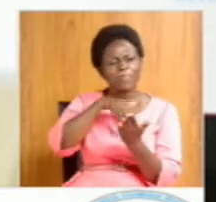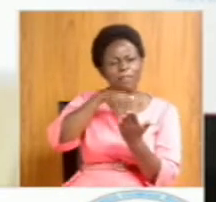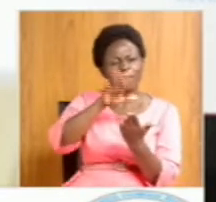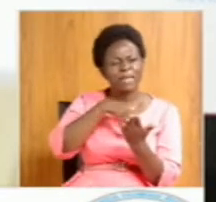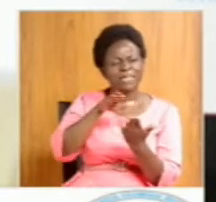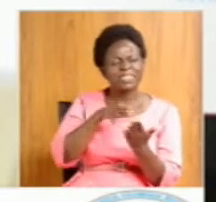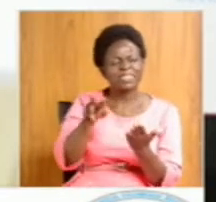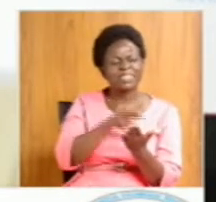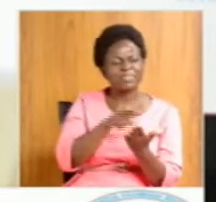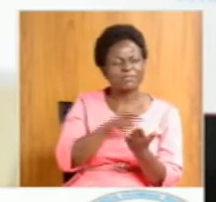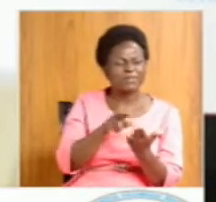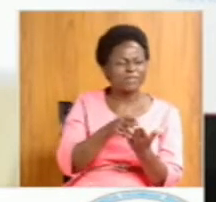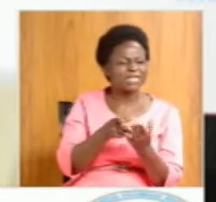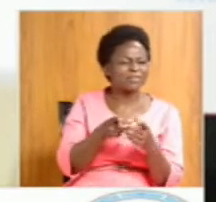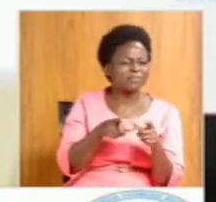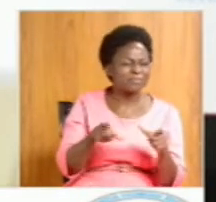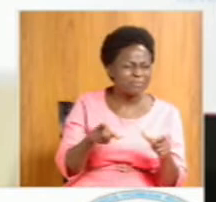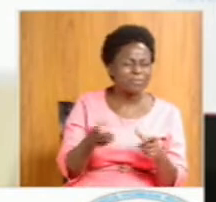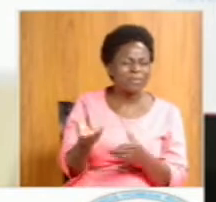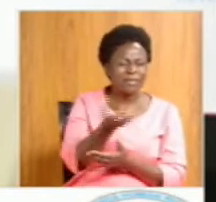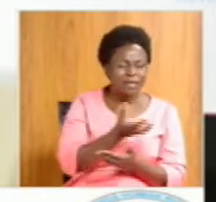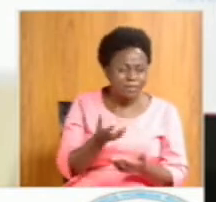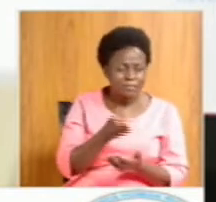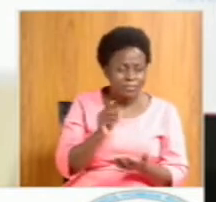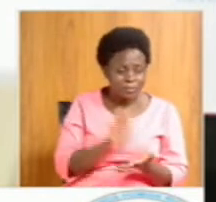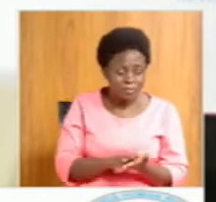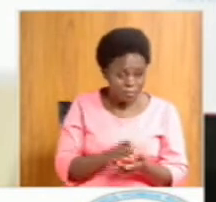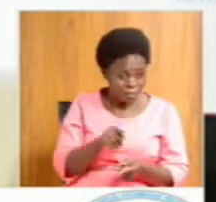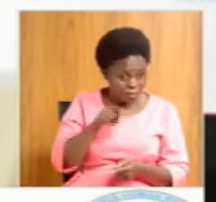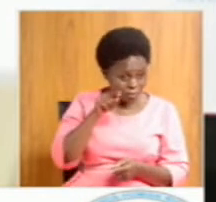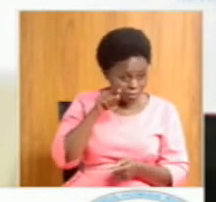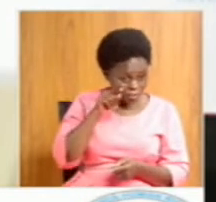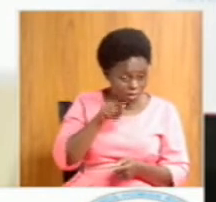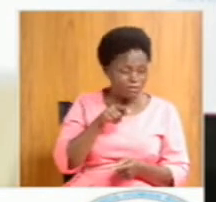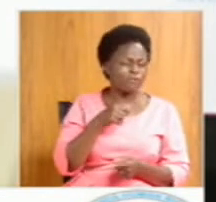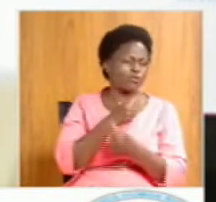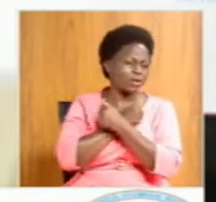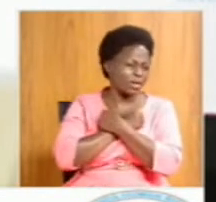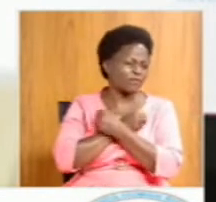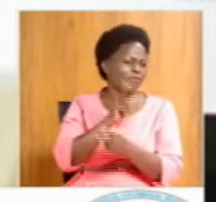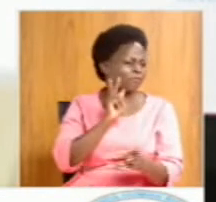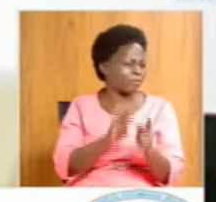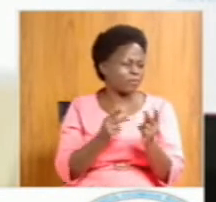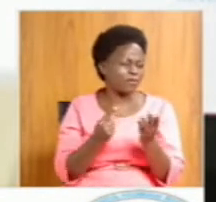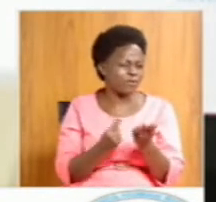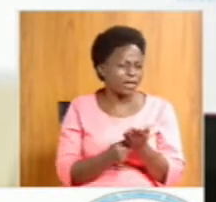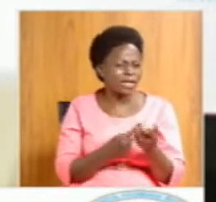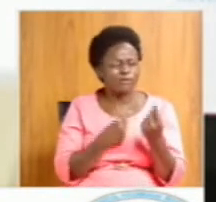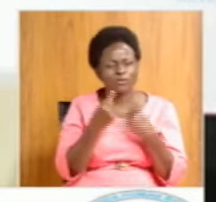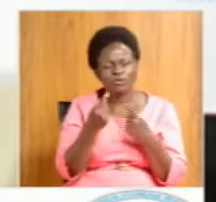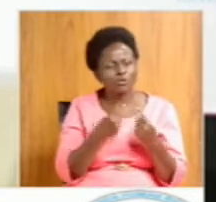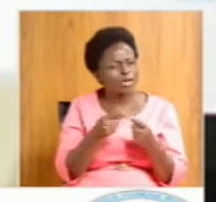in all sorts of lingo and analysis and data but if you actually liked the citizens of Uganda if you thought about them